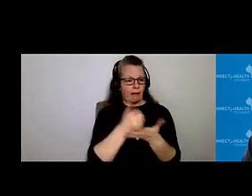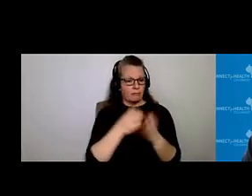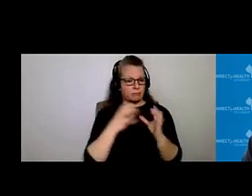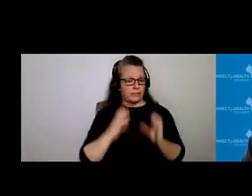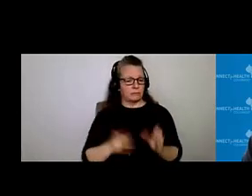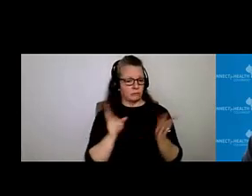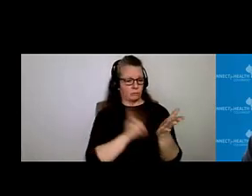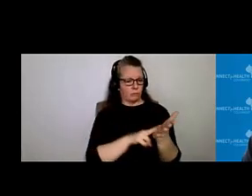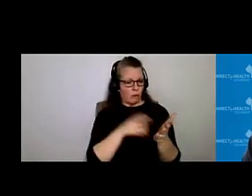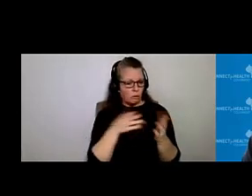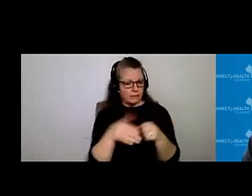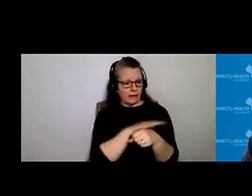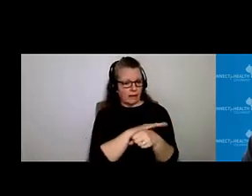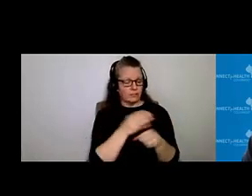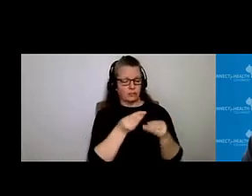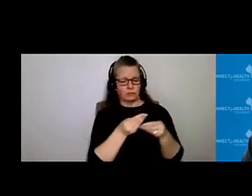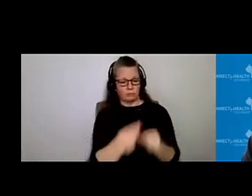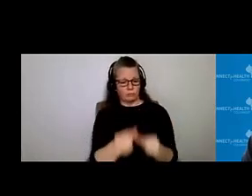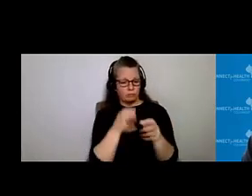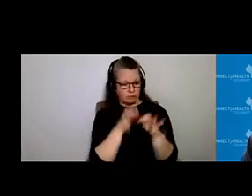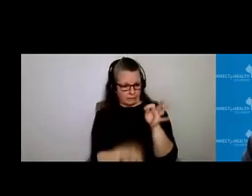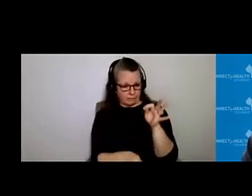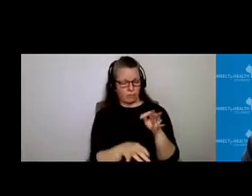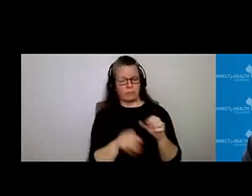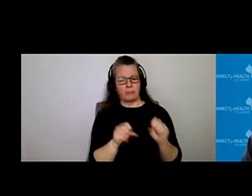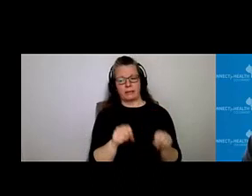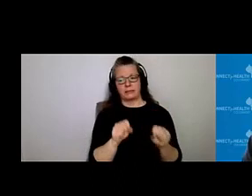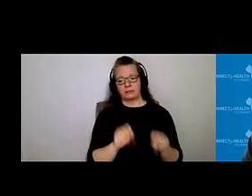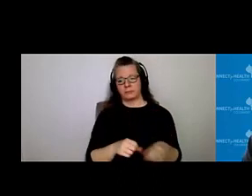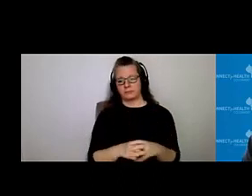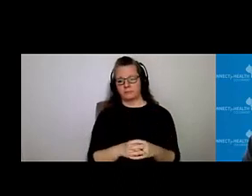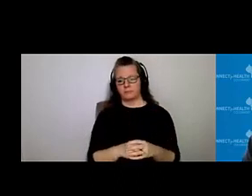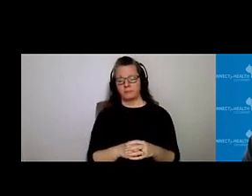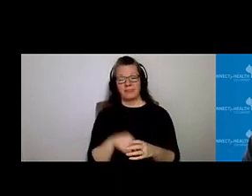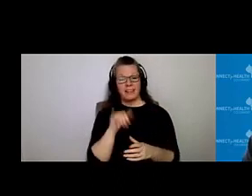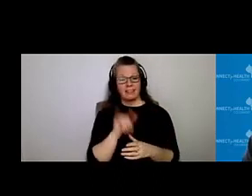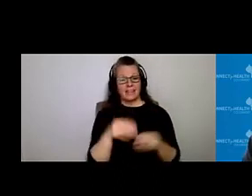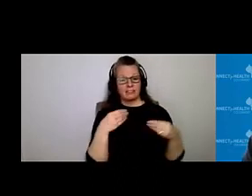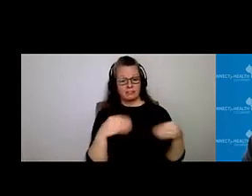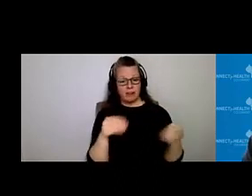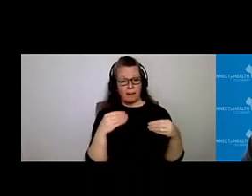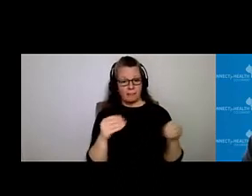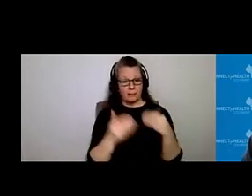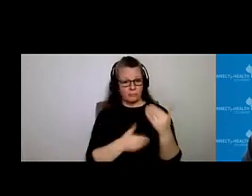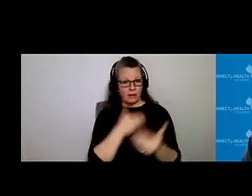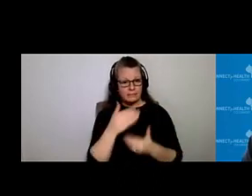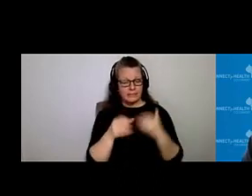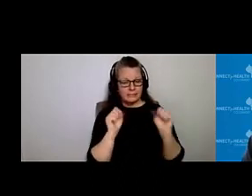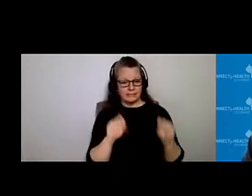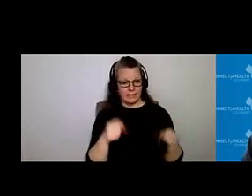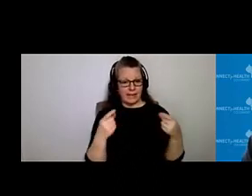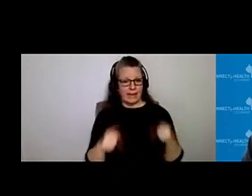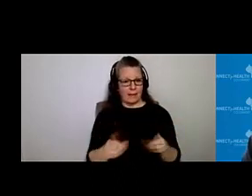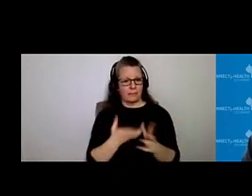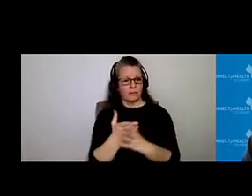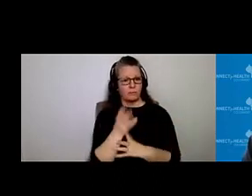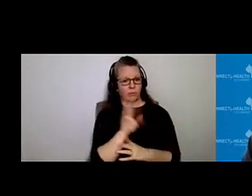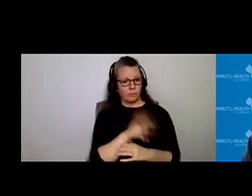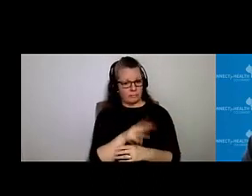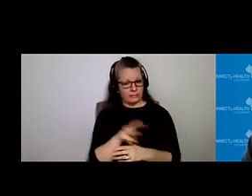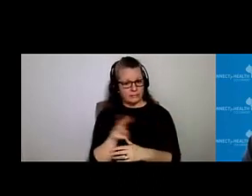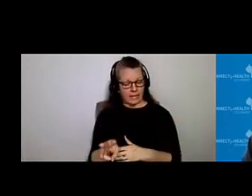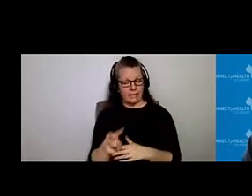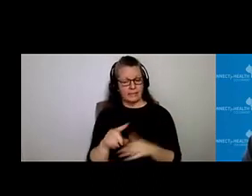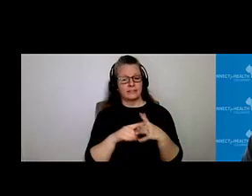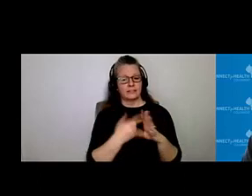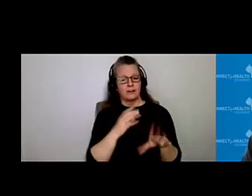coverage as smoothly and simply as possible. That shopping process can happen through our website,